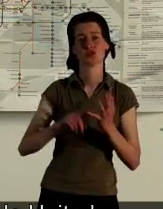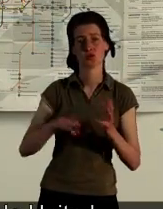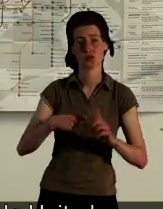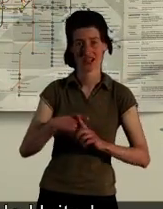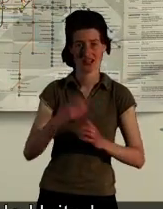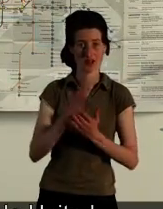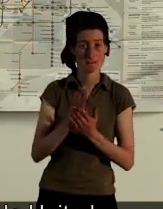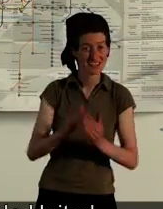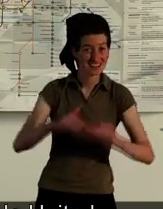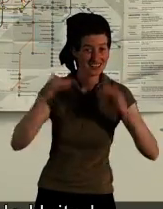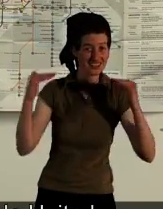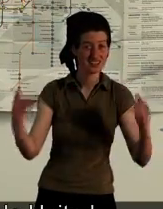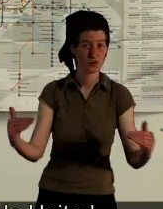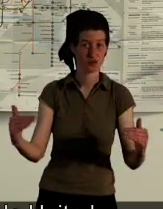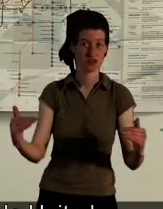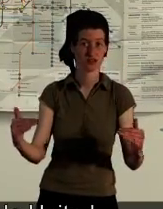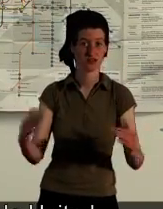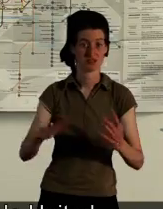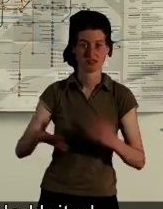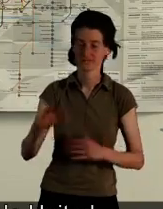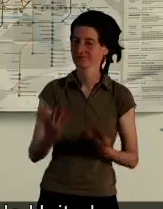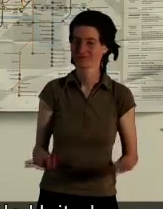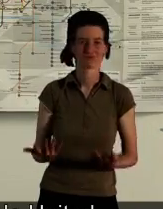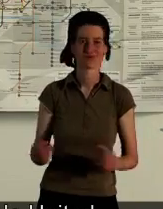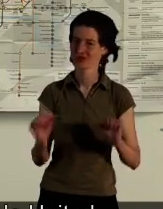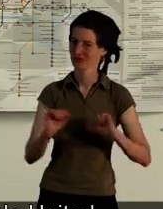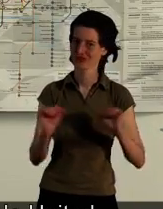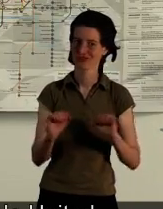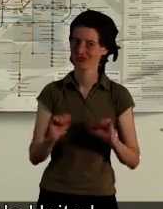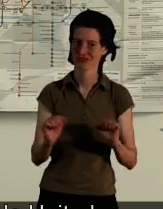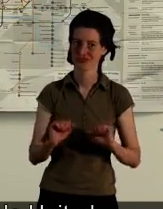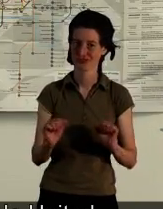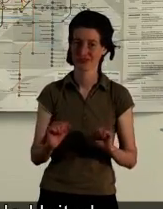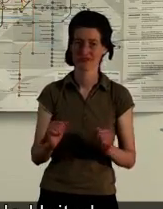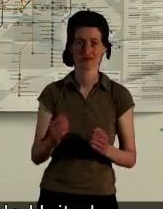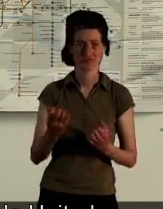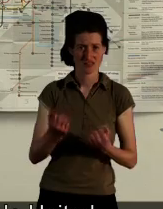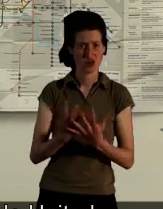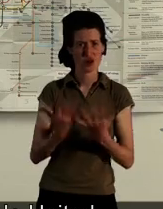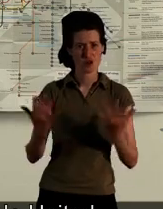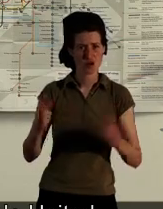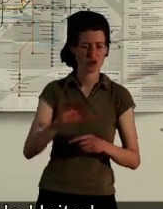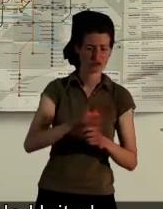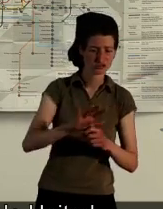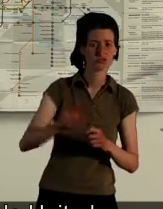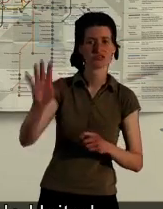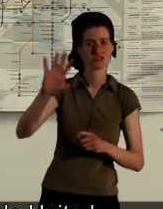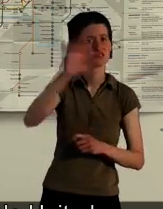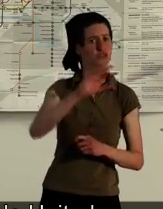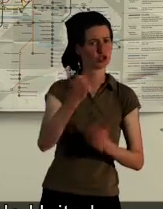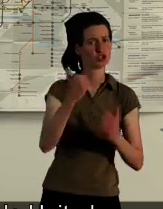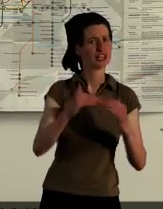actually means that the whole United Kingdom needs to actually be an